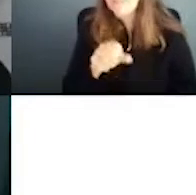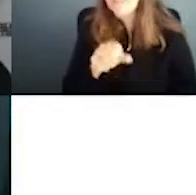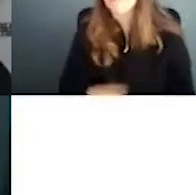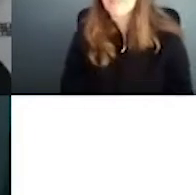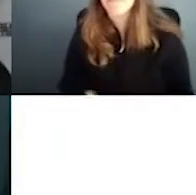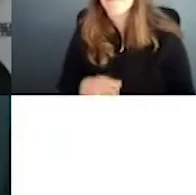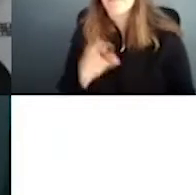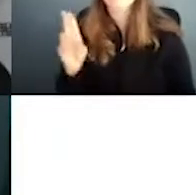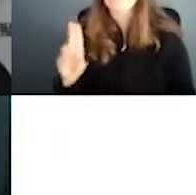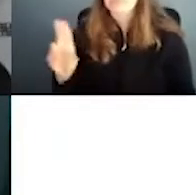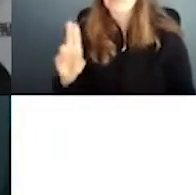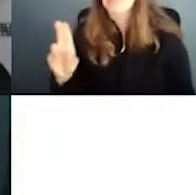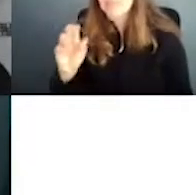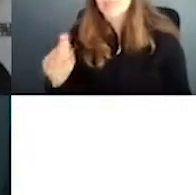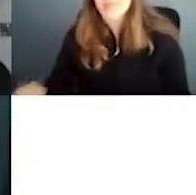And I think